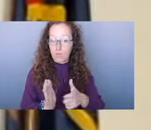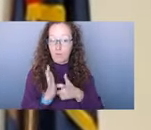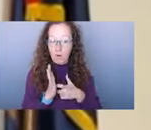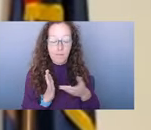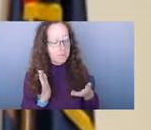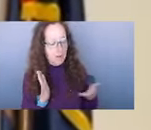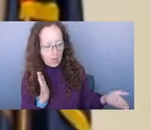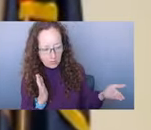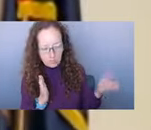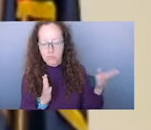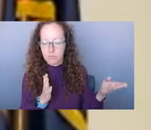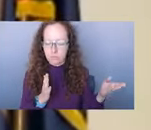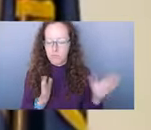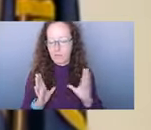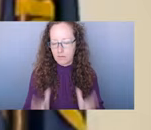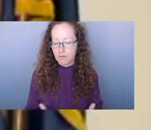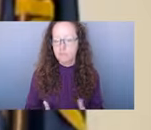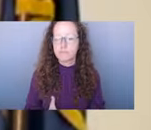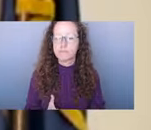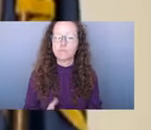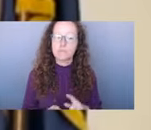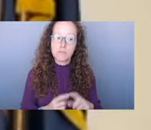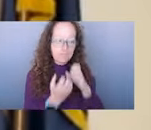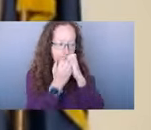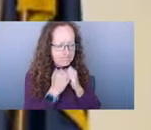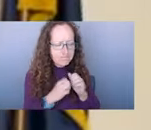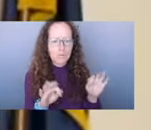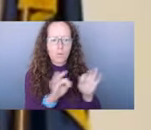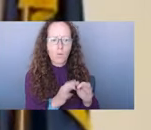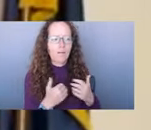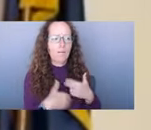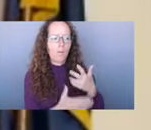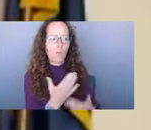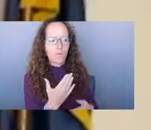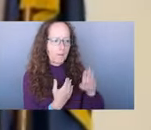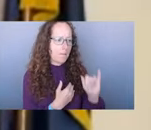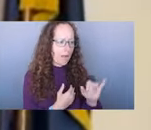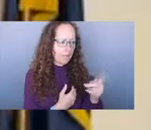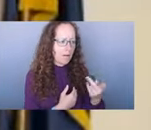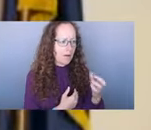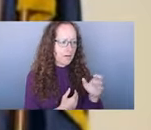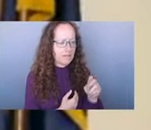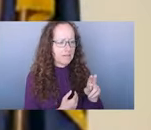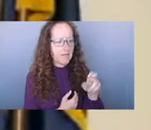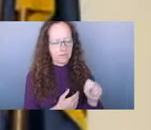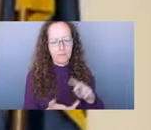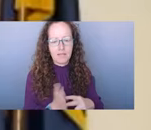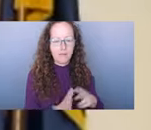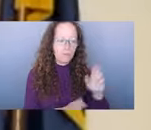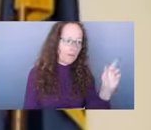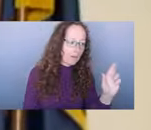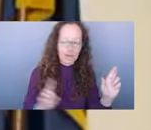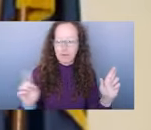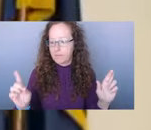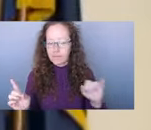we value, right, having a bipartisan team, those Republicans, Democrats, Libertarians, Independents, party not declared, and